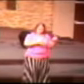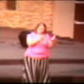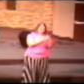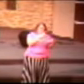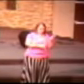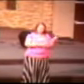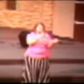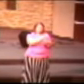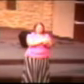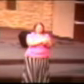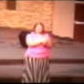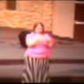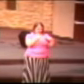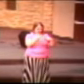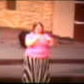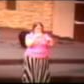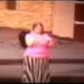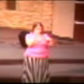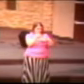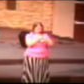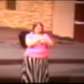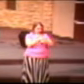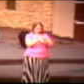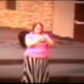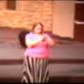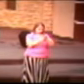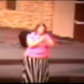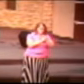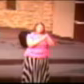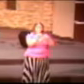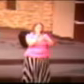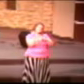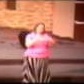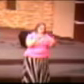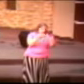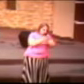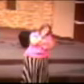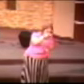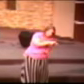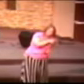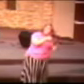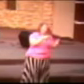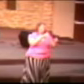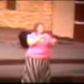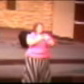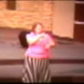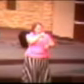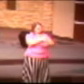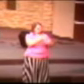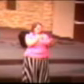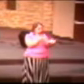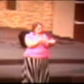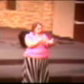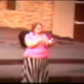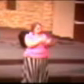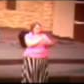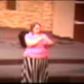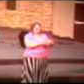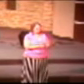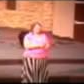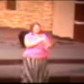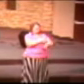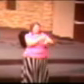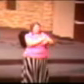world. I'm going to make an initiative to bless through you in order to form a people.